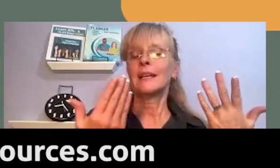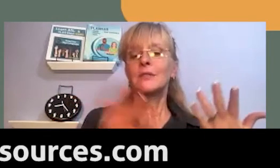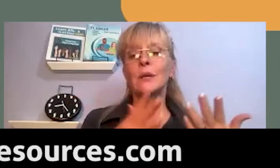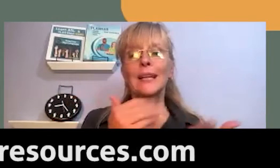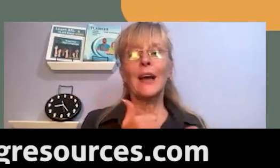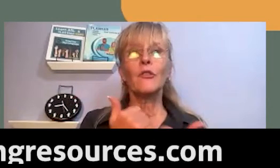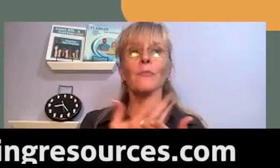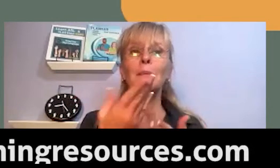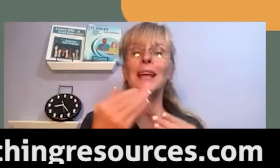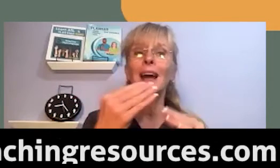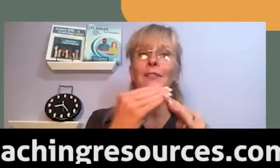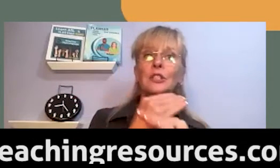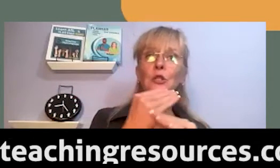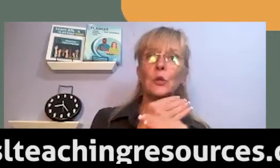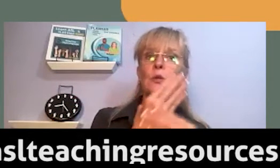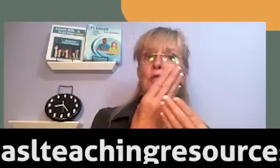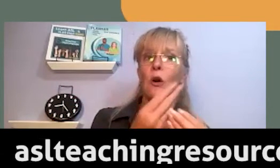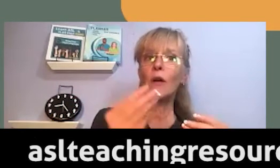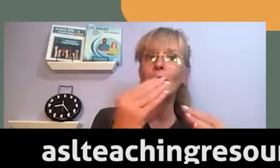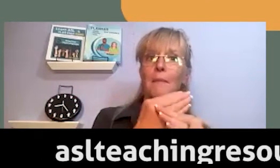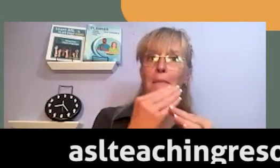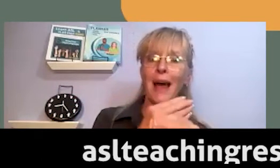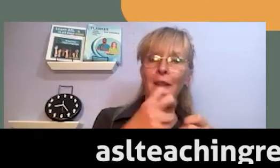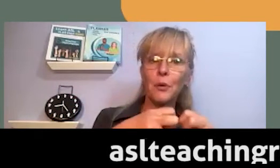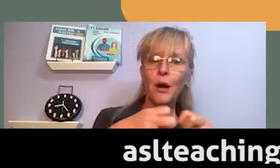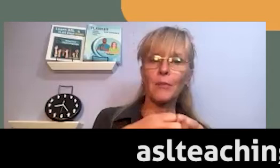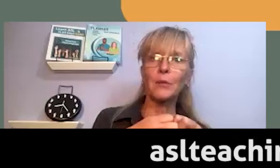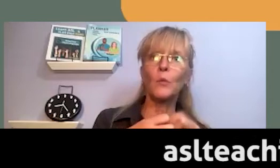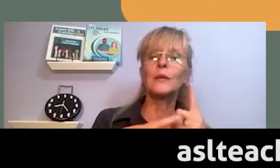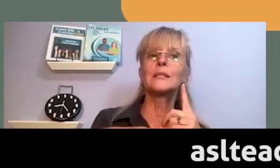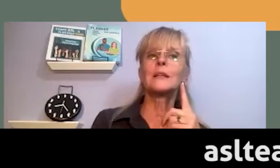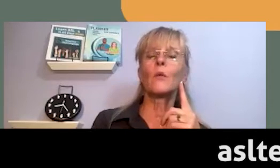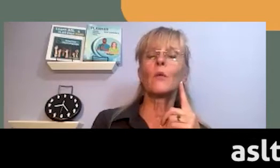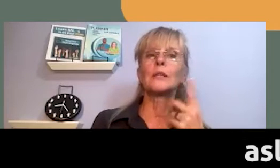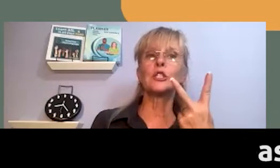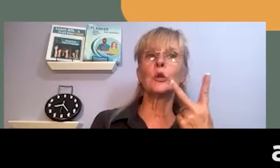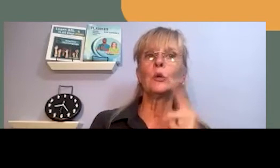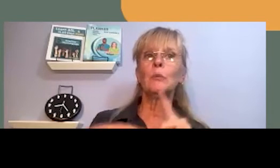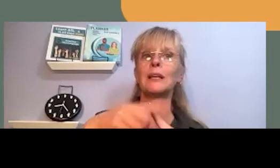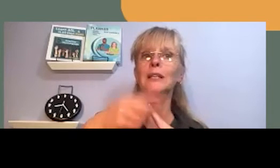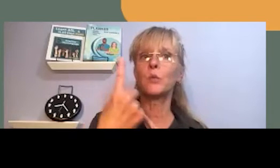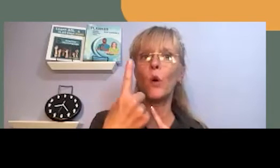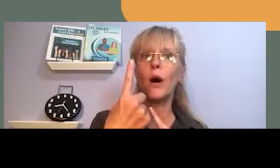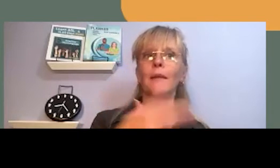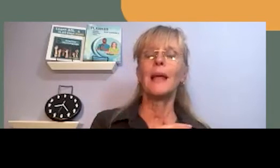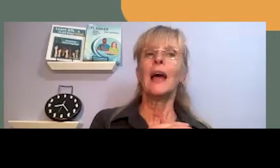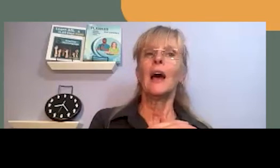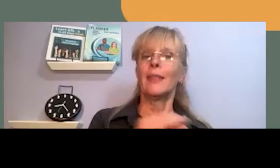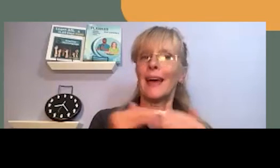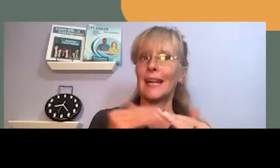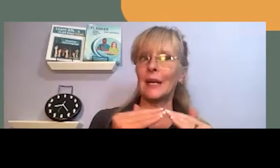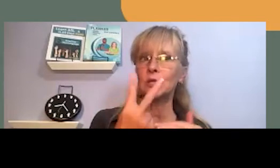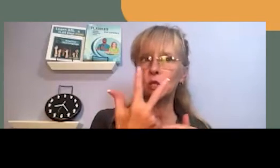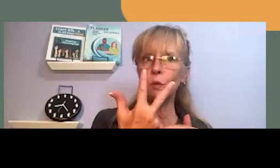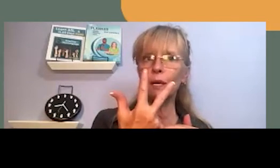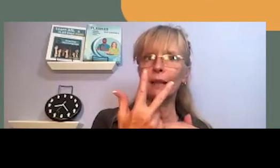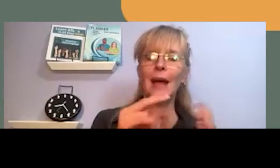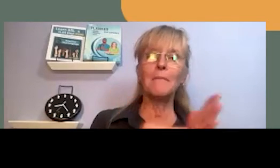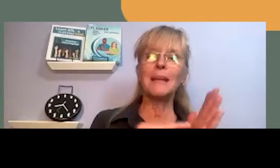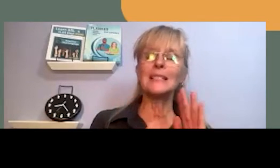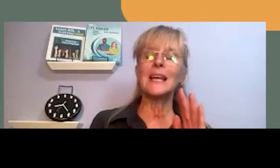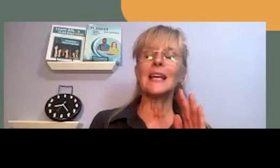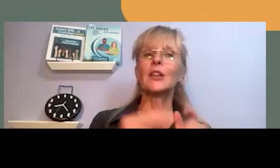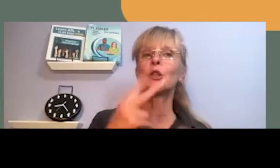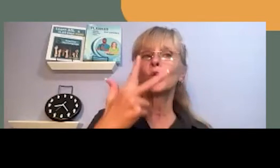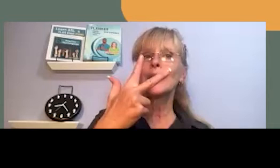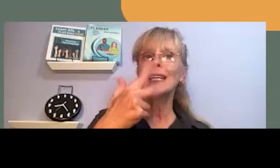It's really helpful. Maybe they have to solve a math problem. What's 2 plus 1? That equals 3.